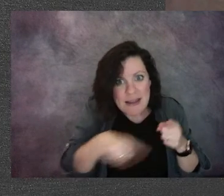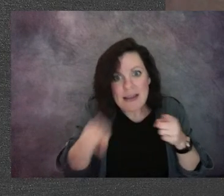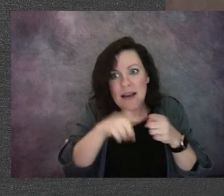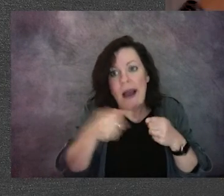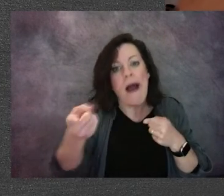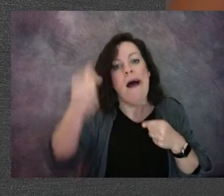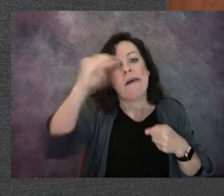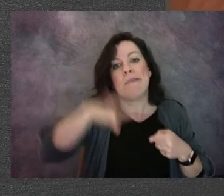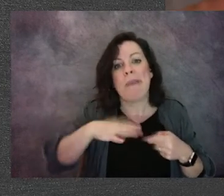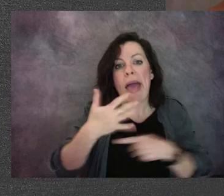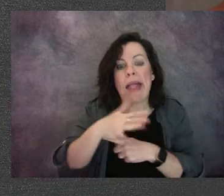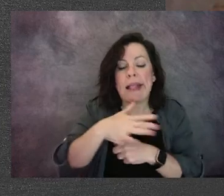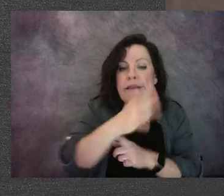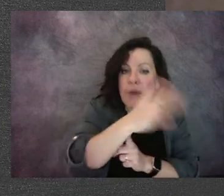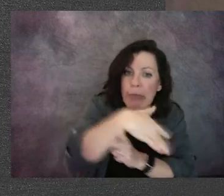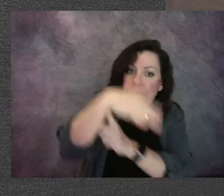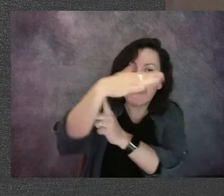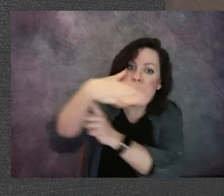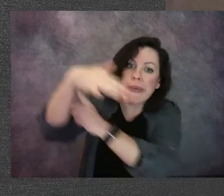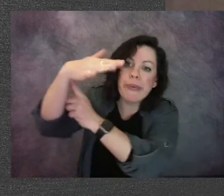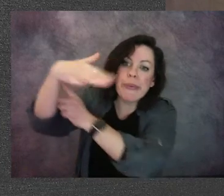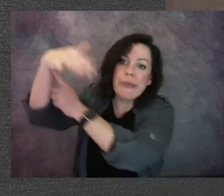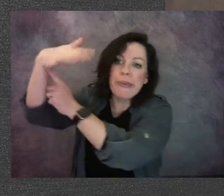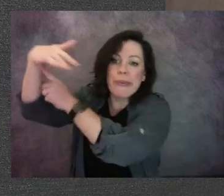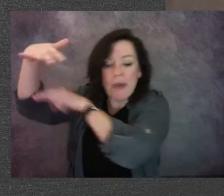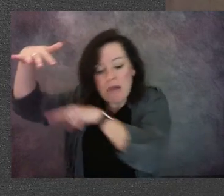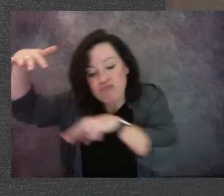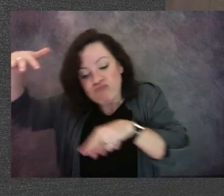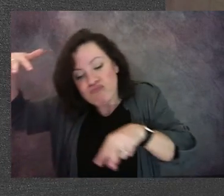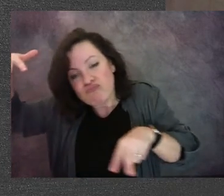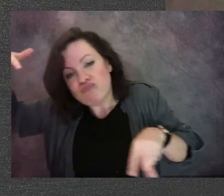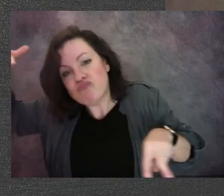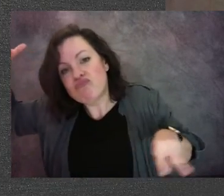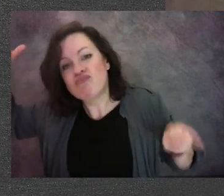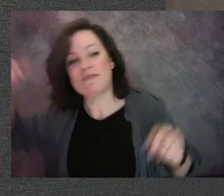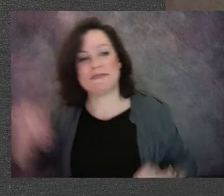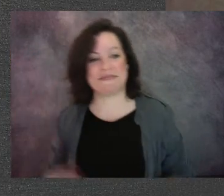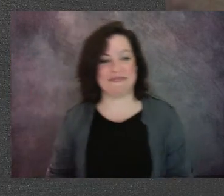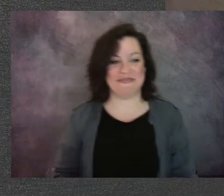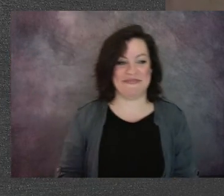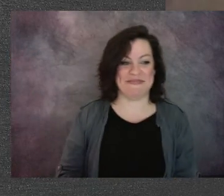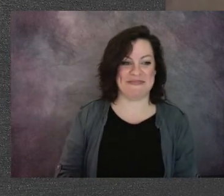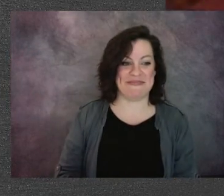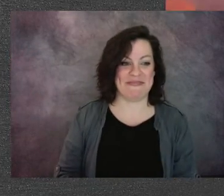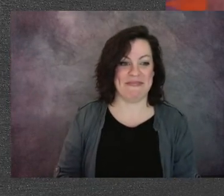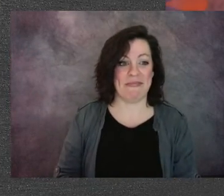Got our circles here for our pumpkins, our squashes.